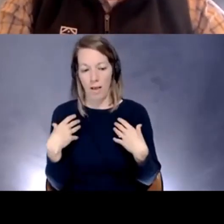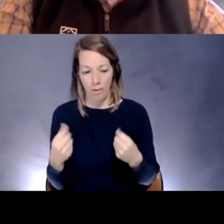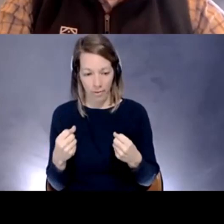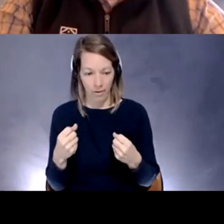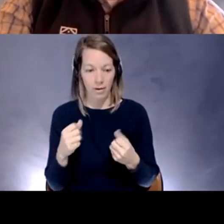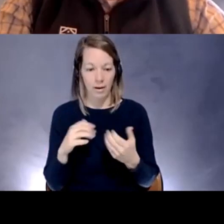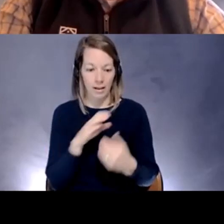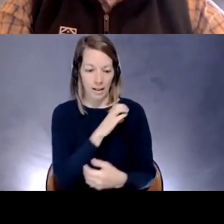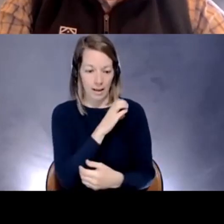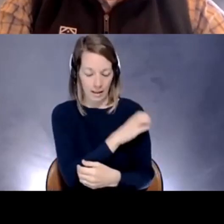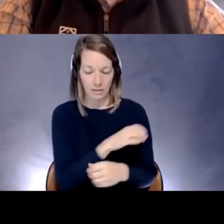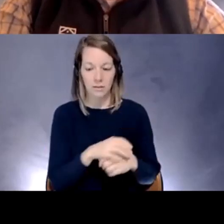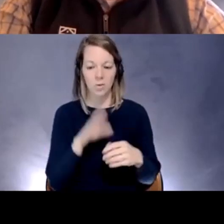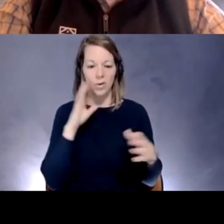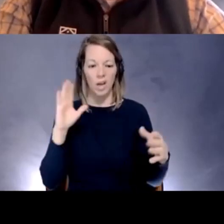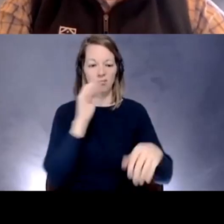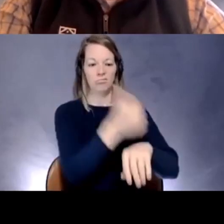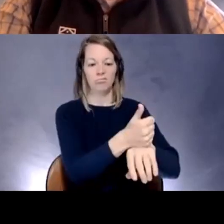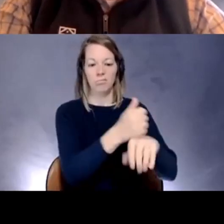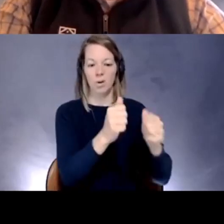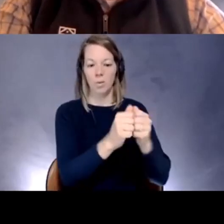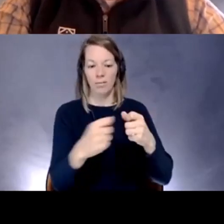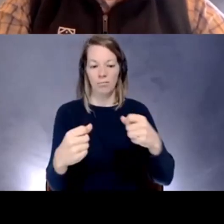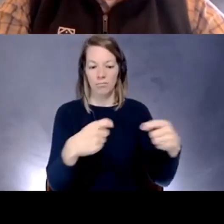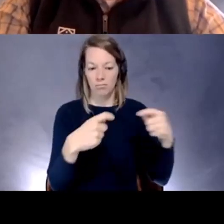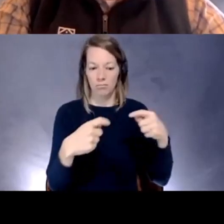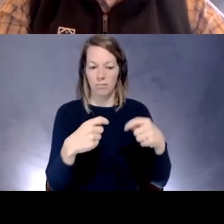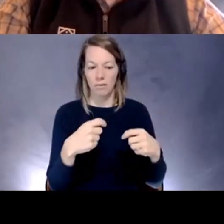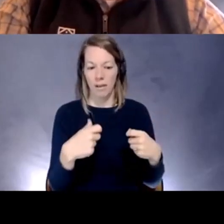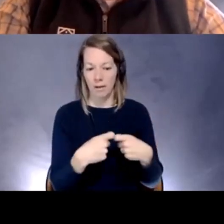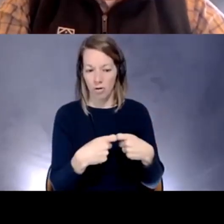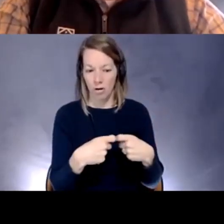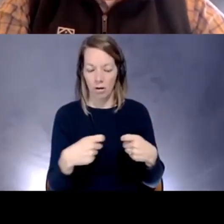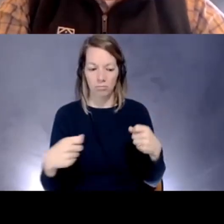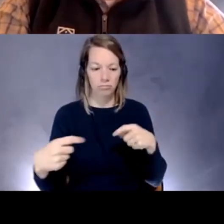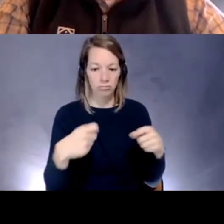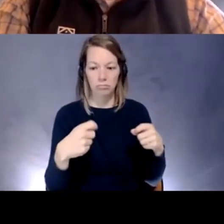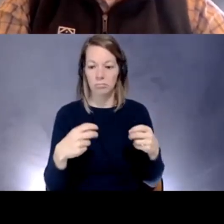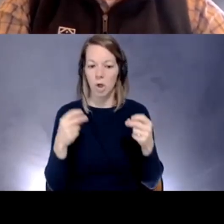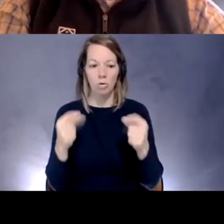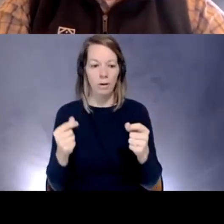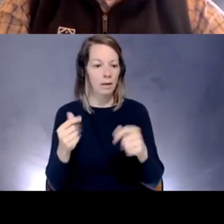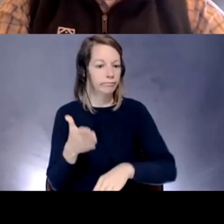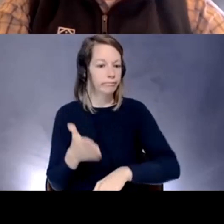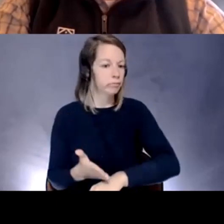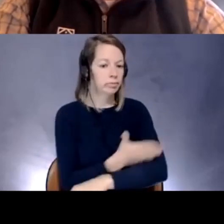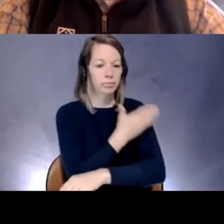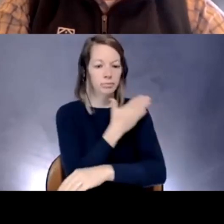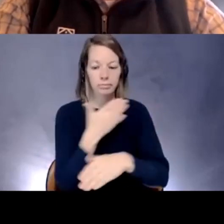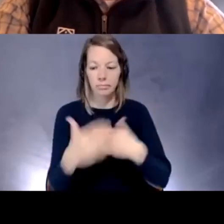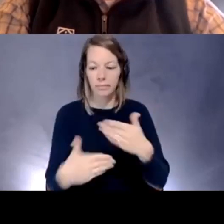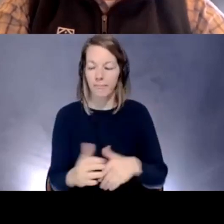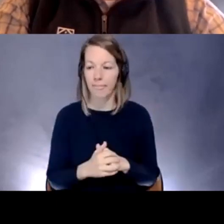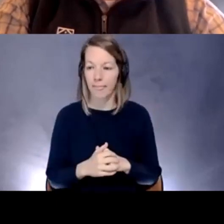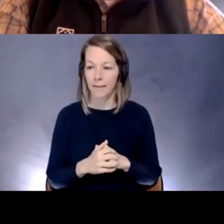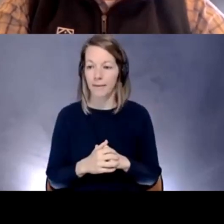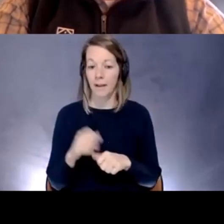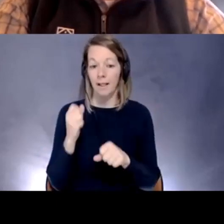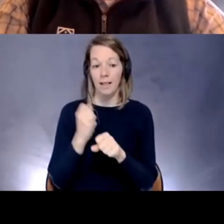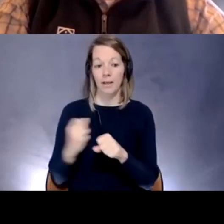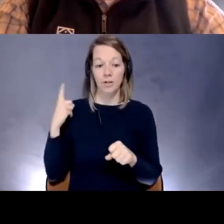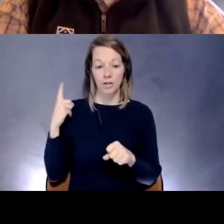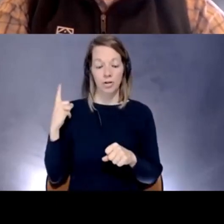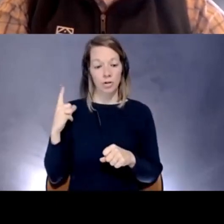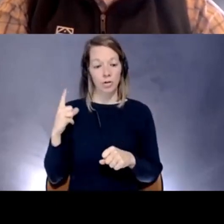network and analytic infrastructure. So we're making quick and effective progress. And last year,